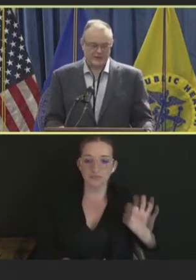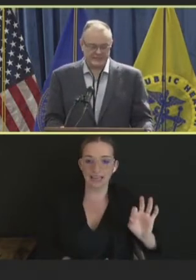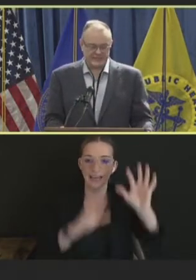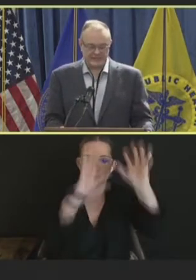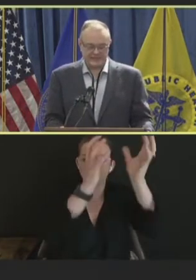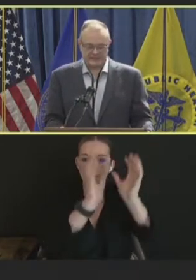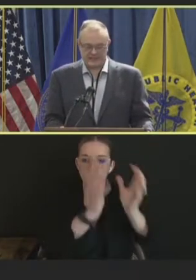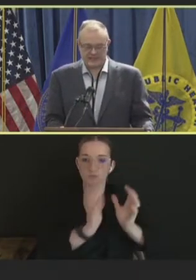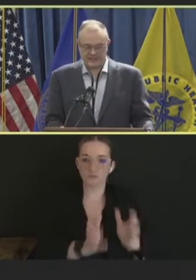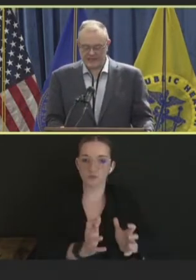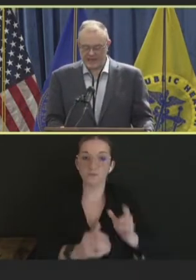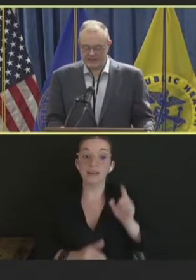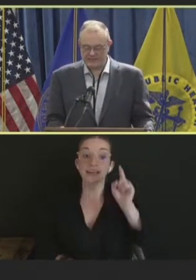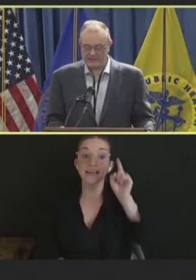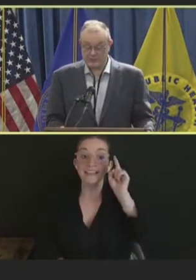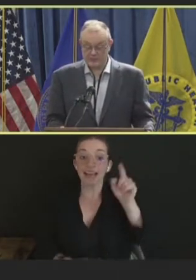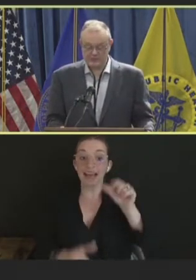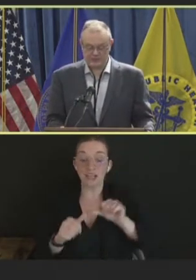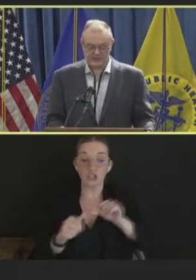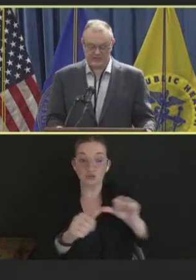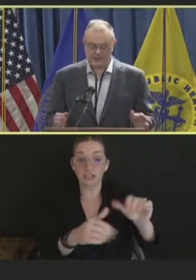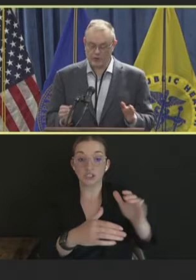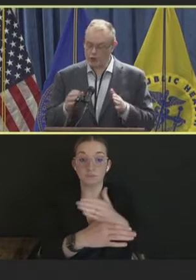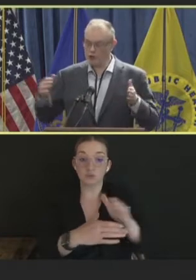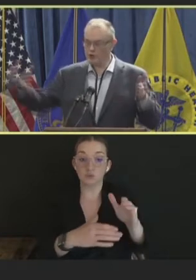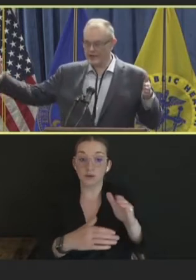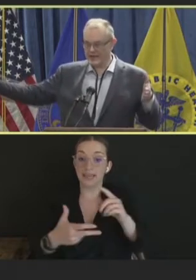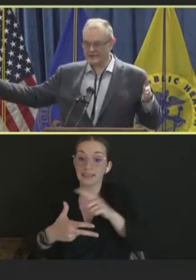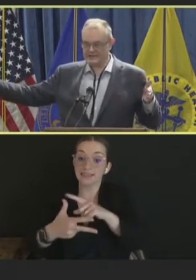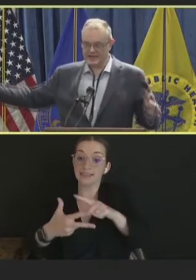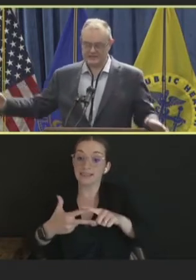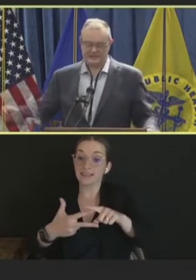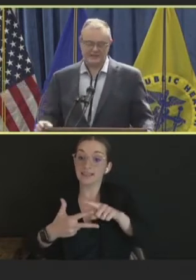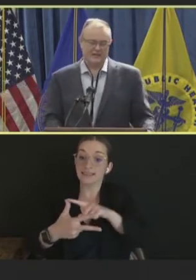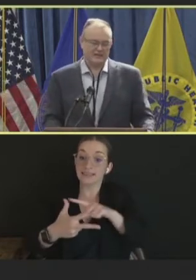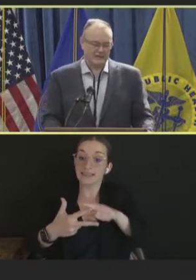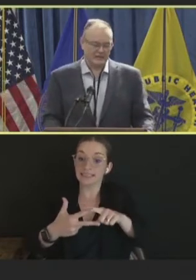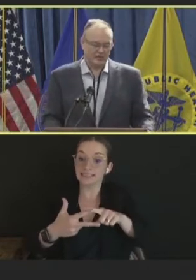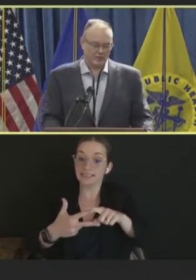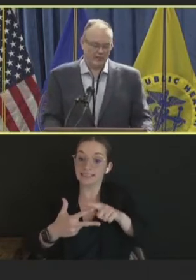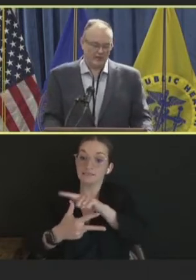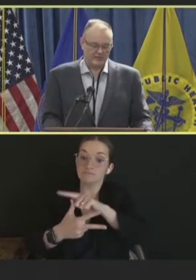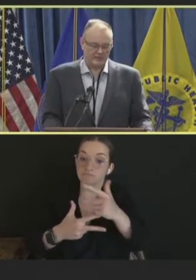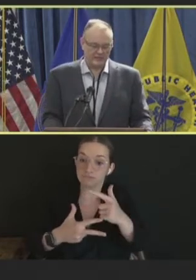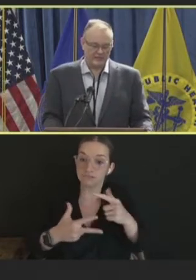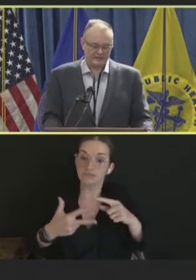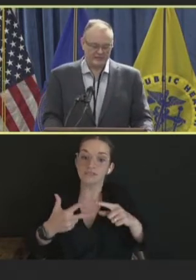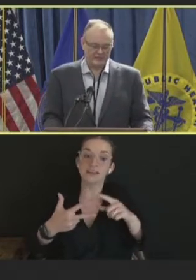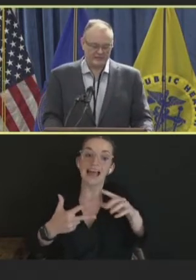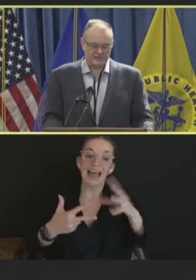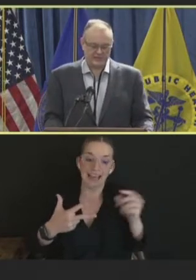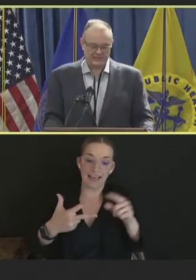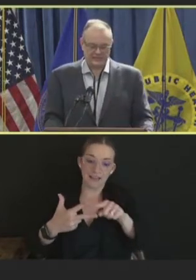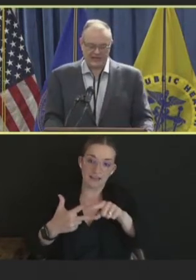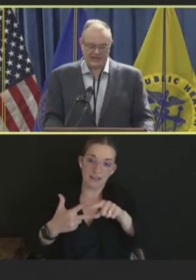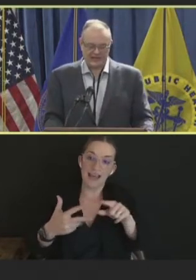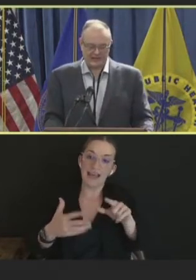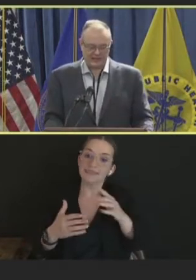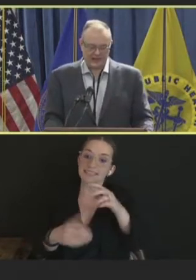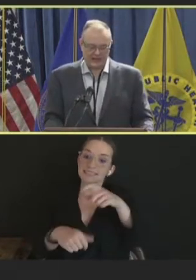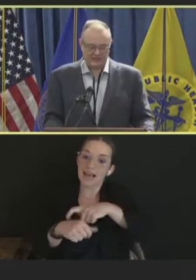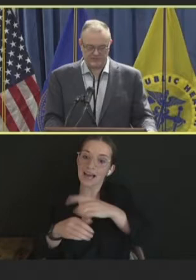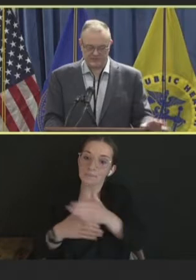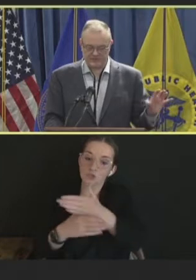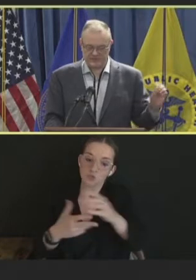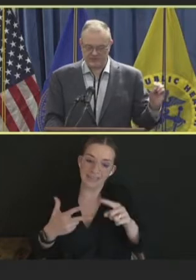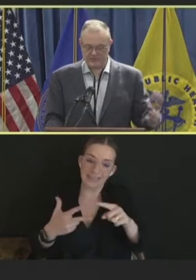primary series and the boost is a little longer as that group went on. So that's highlighted at the